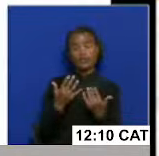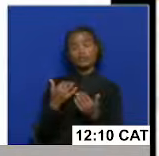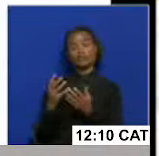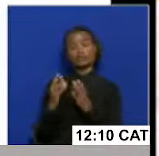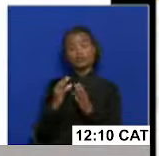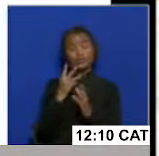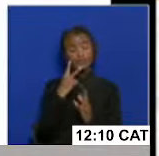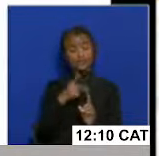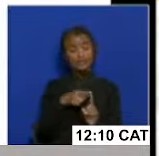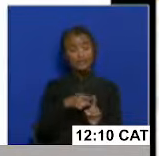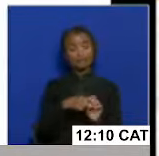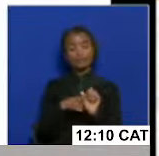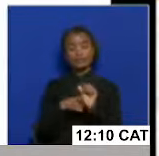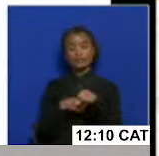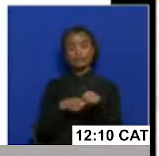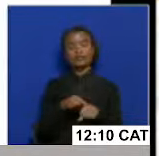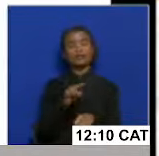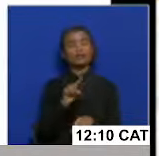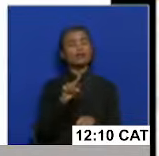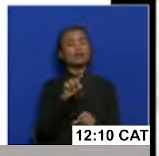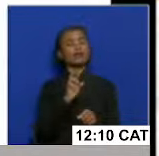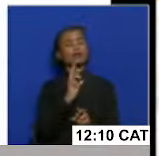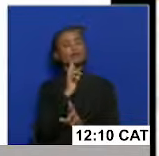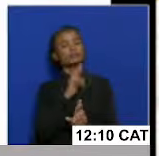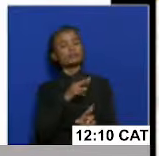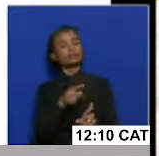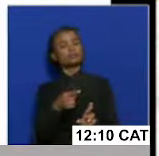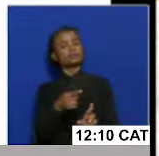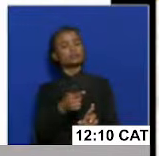from Officer Stoles?